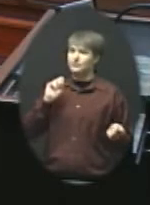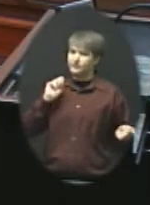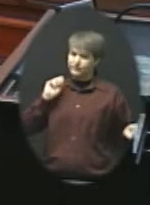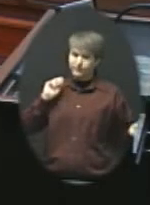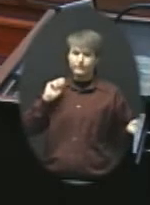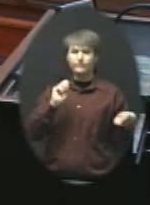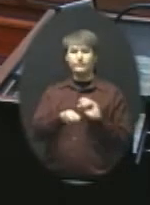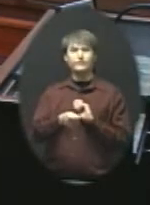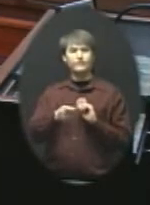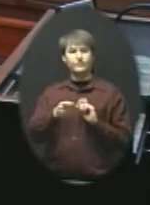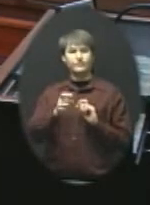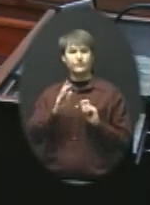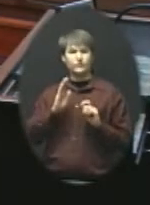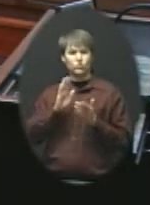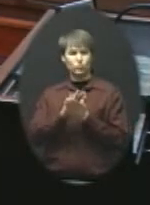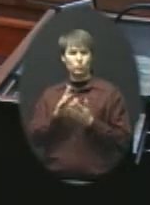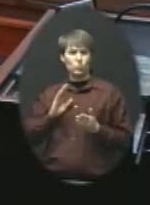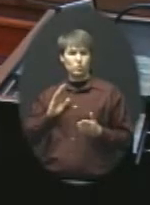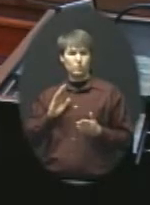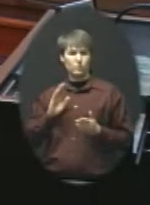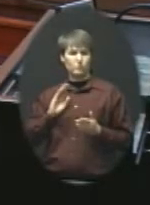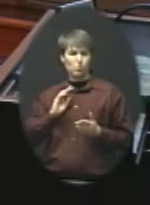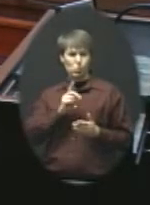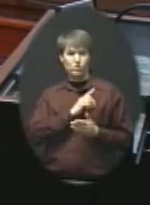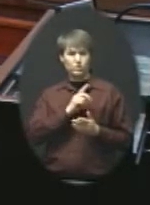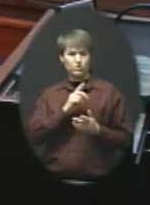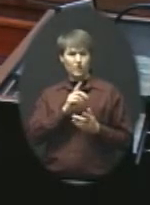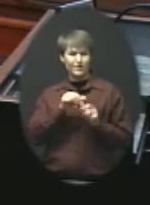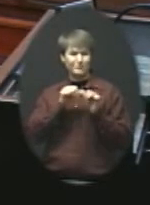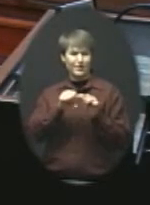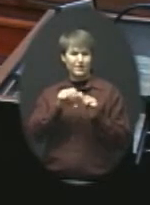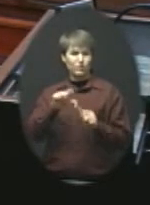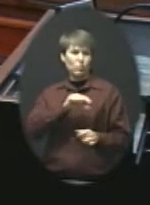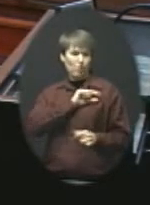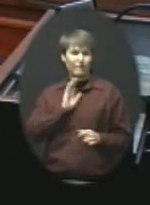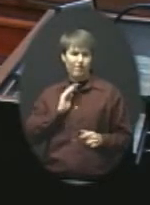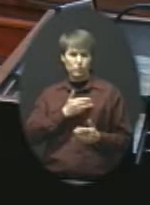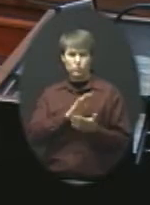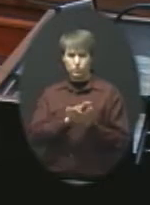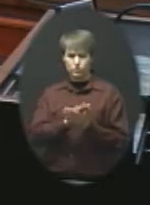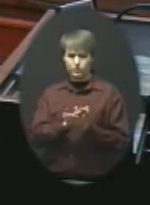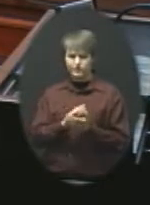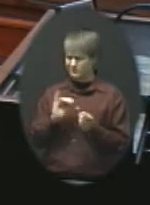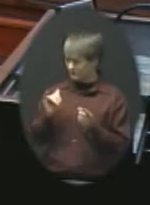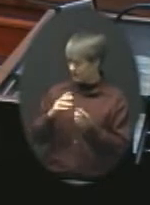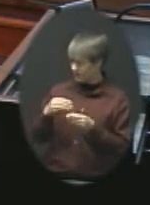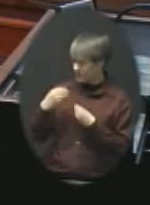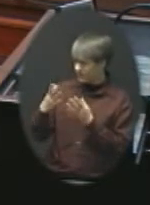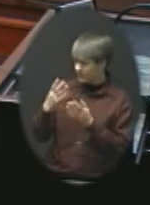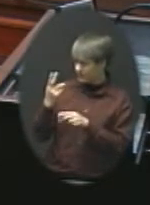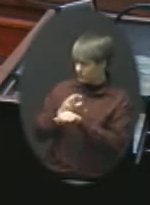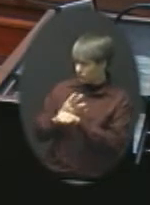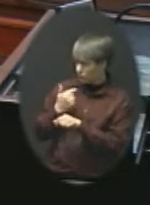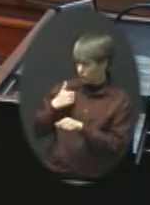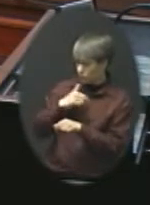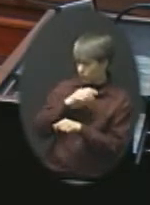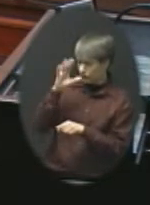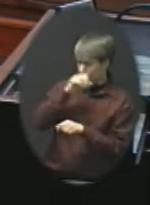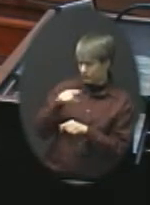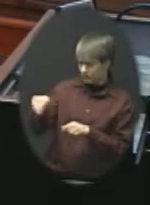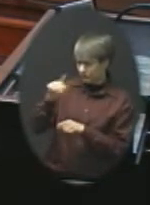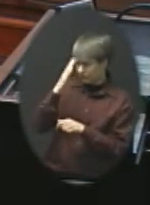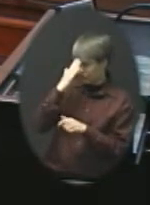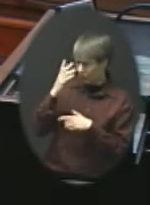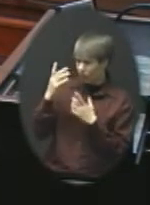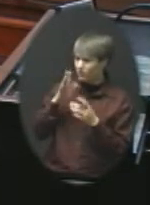the effectiveness of our school boards in maintaining the quality of our schools. And can I give a little history? We're assuming you guys even know what we're talking